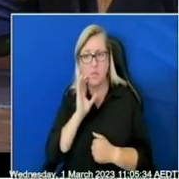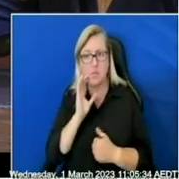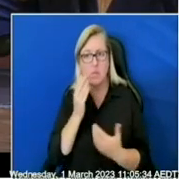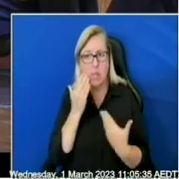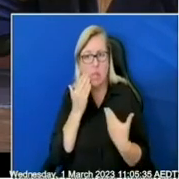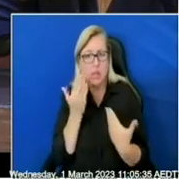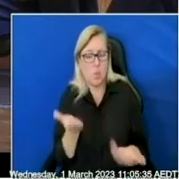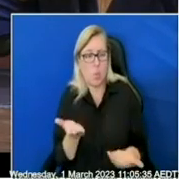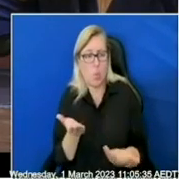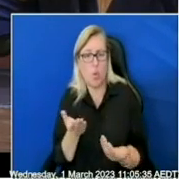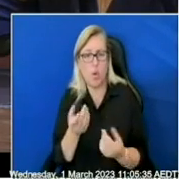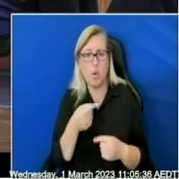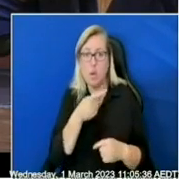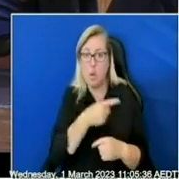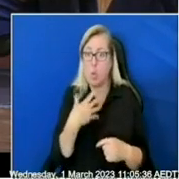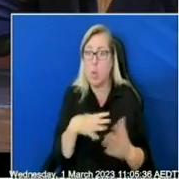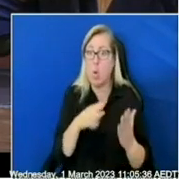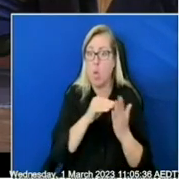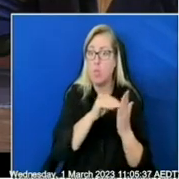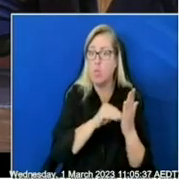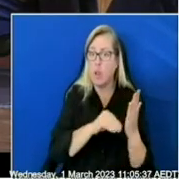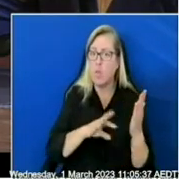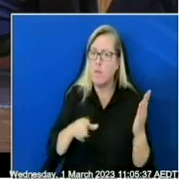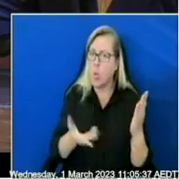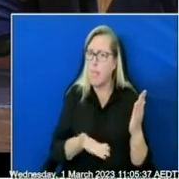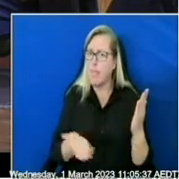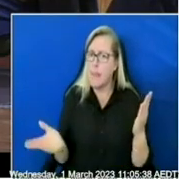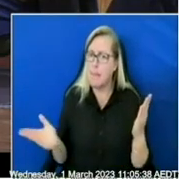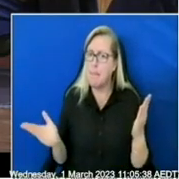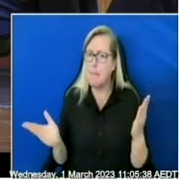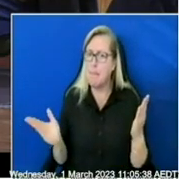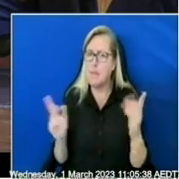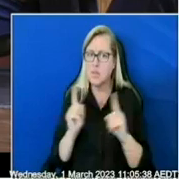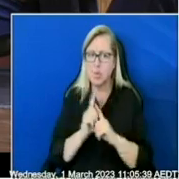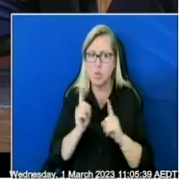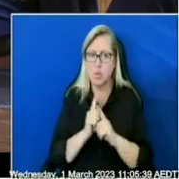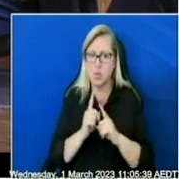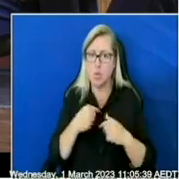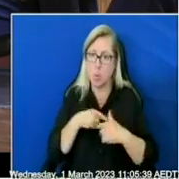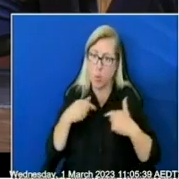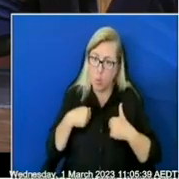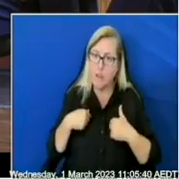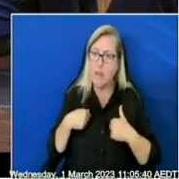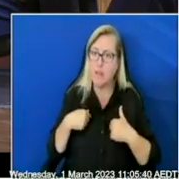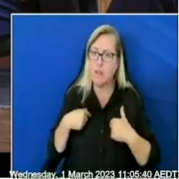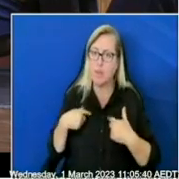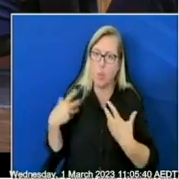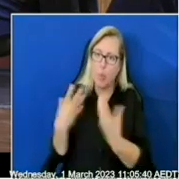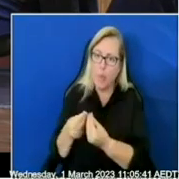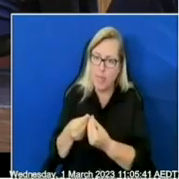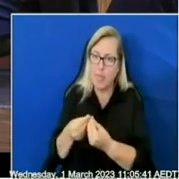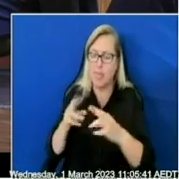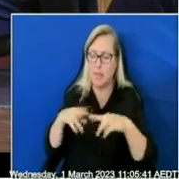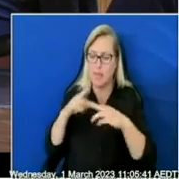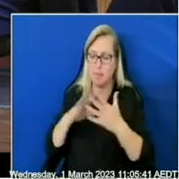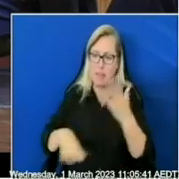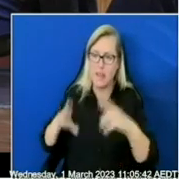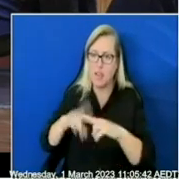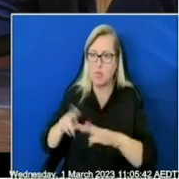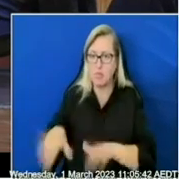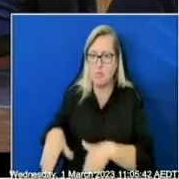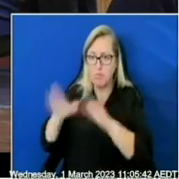for them because we got to stay with our parents. Not all of our cousins did, but they